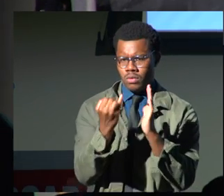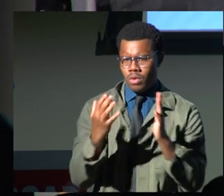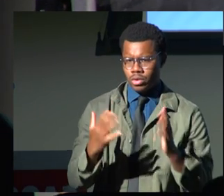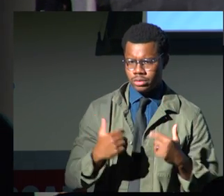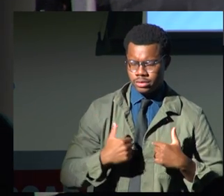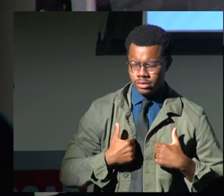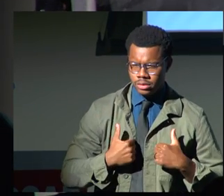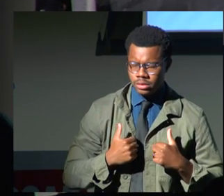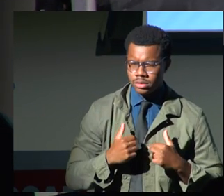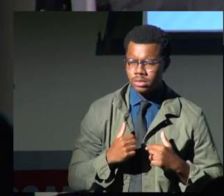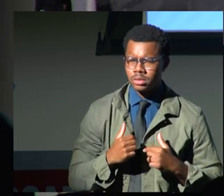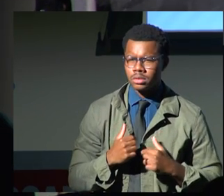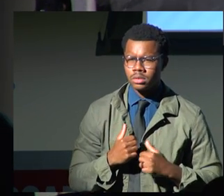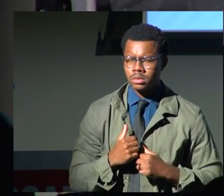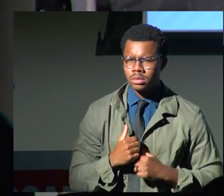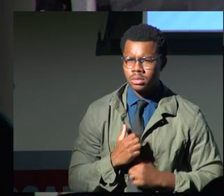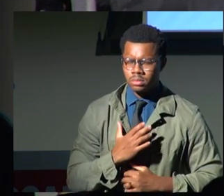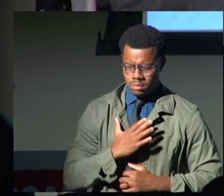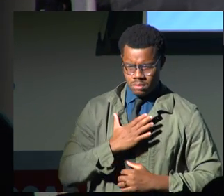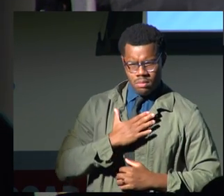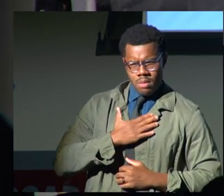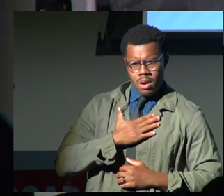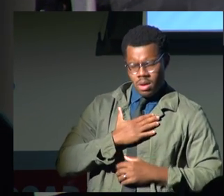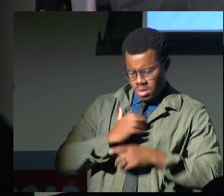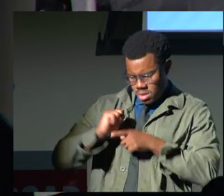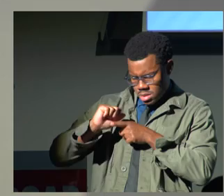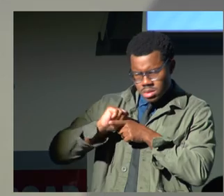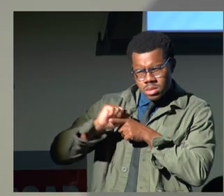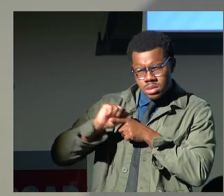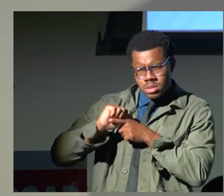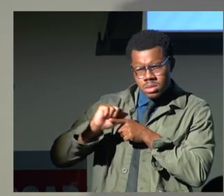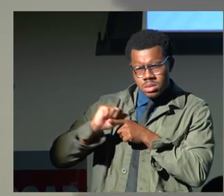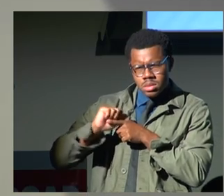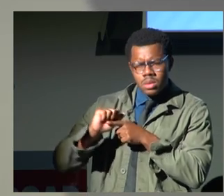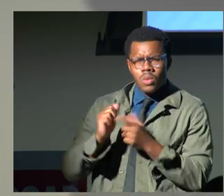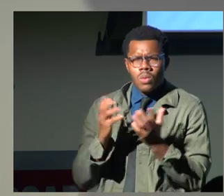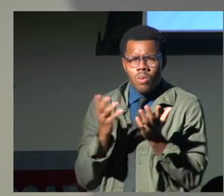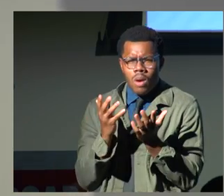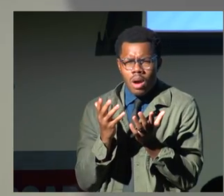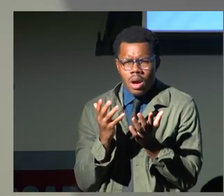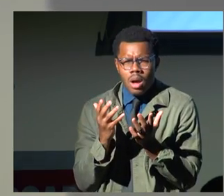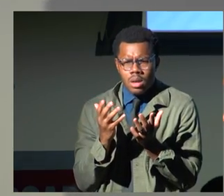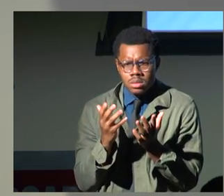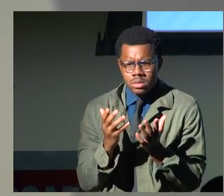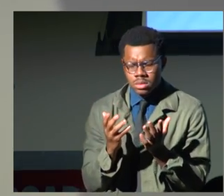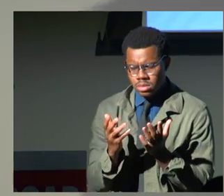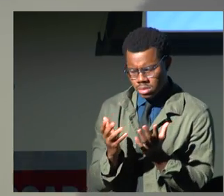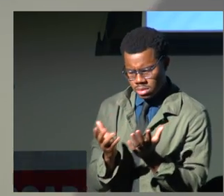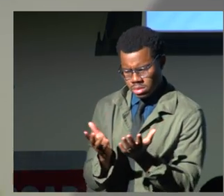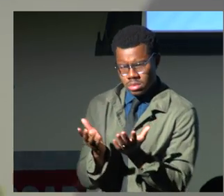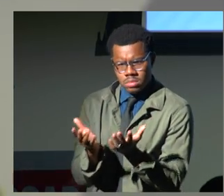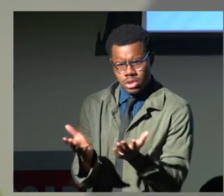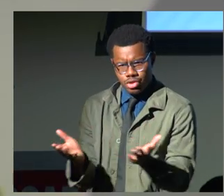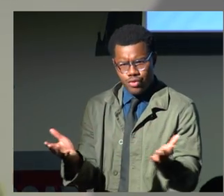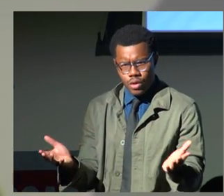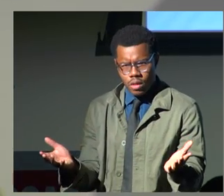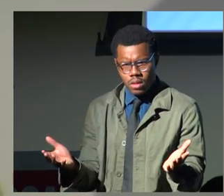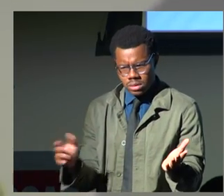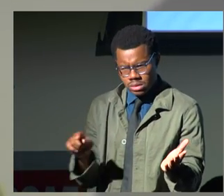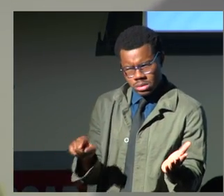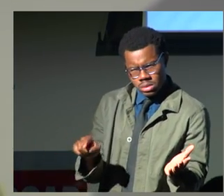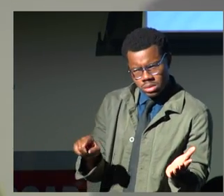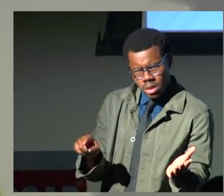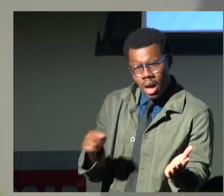well, look, my art practice is about how I collaborate with my materials. Yep. It's all about the materials and